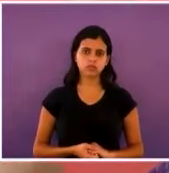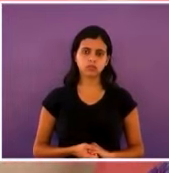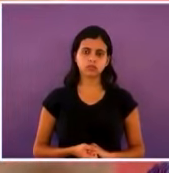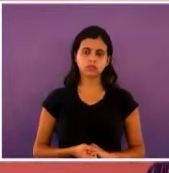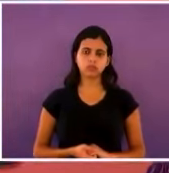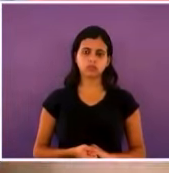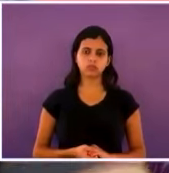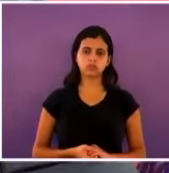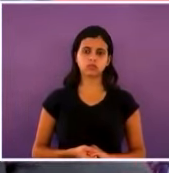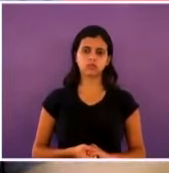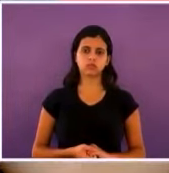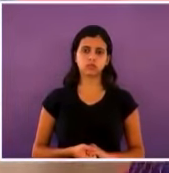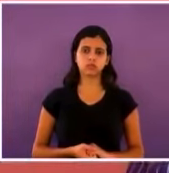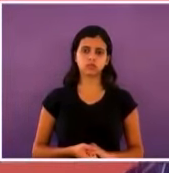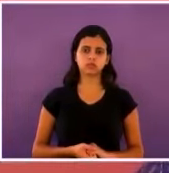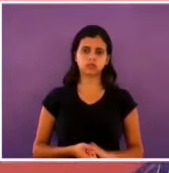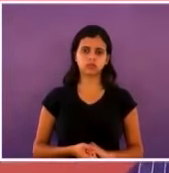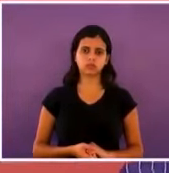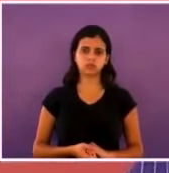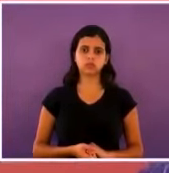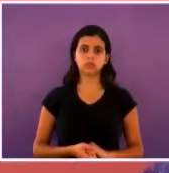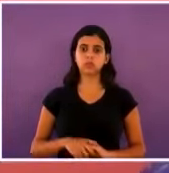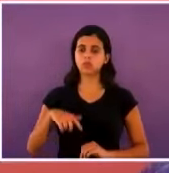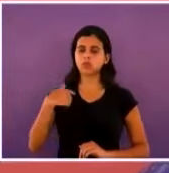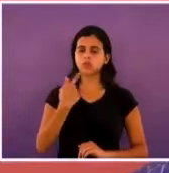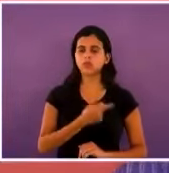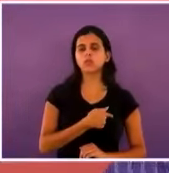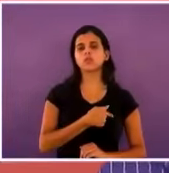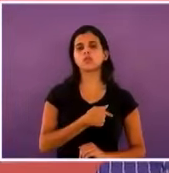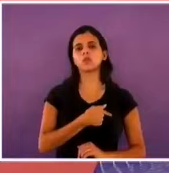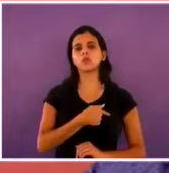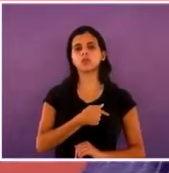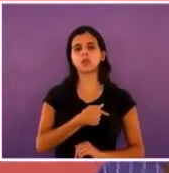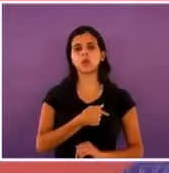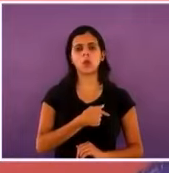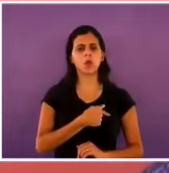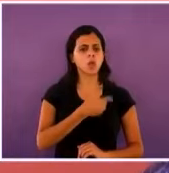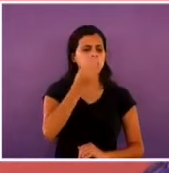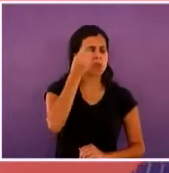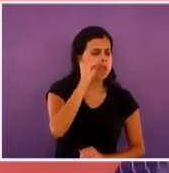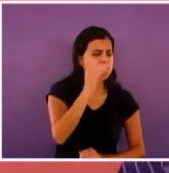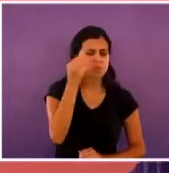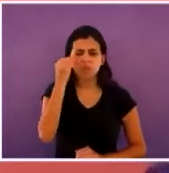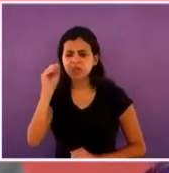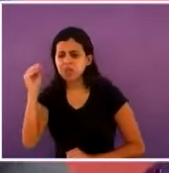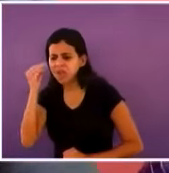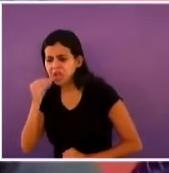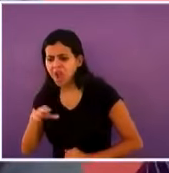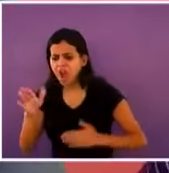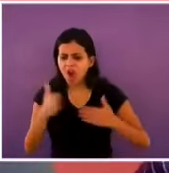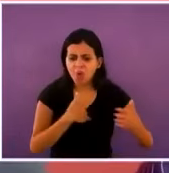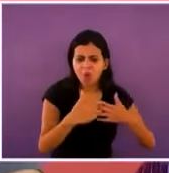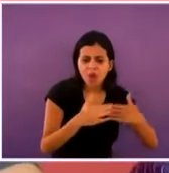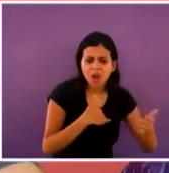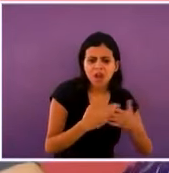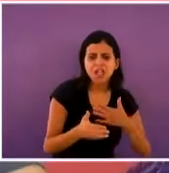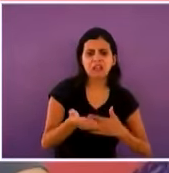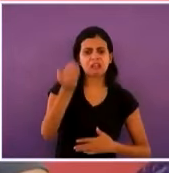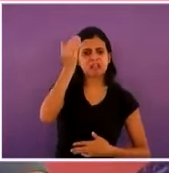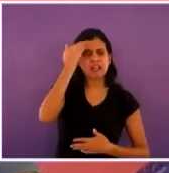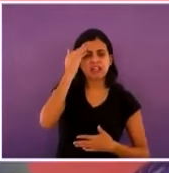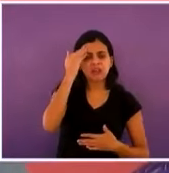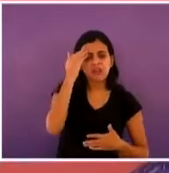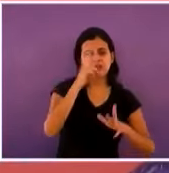that go contrary to the gospel. Que possamos refutar, né, todas as interpretações que vão contra o